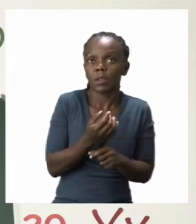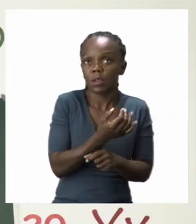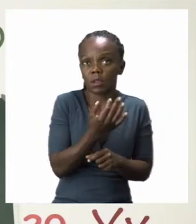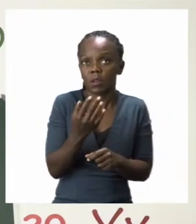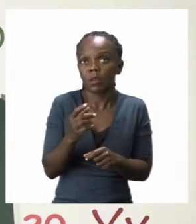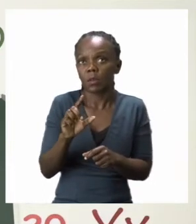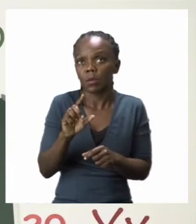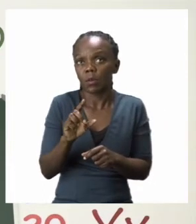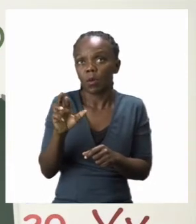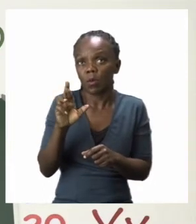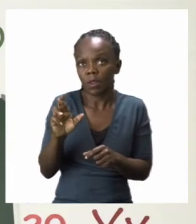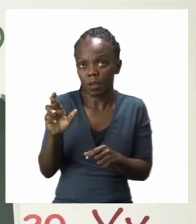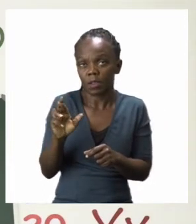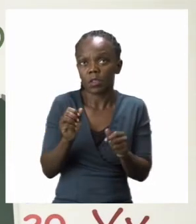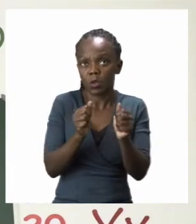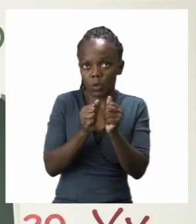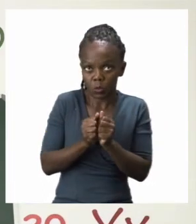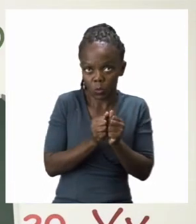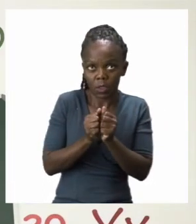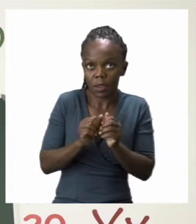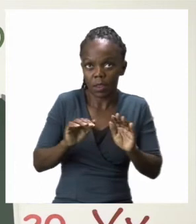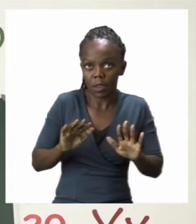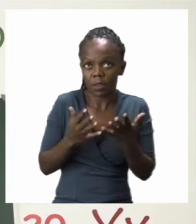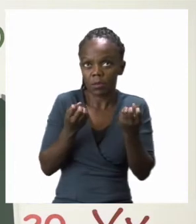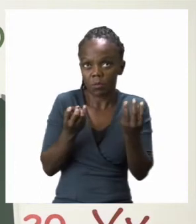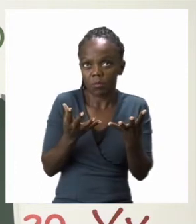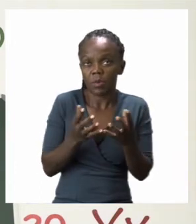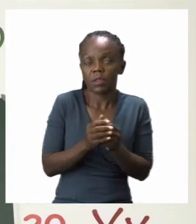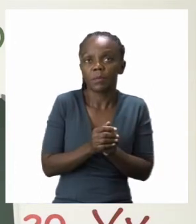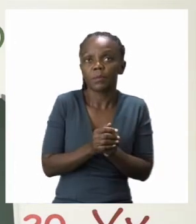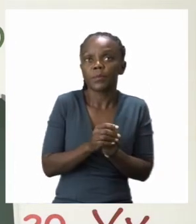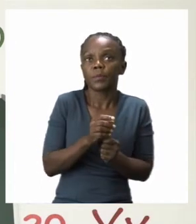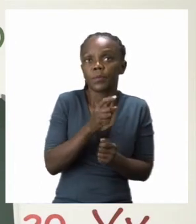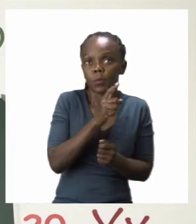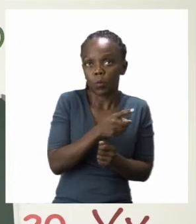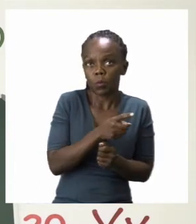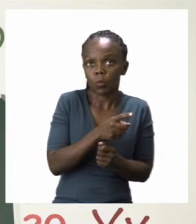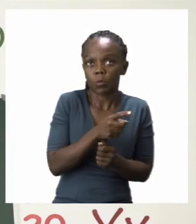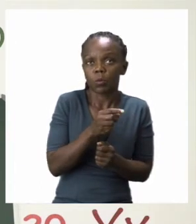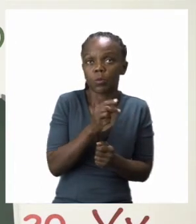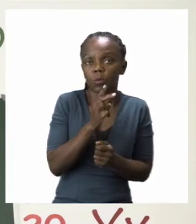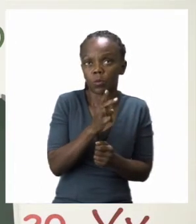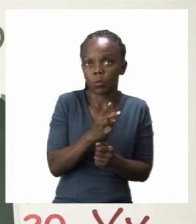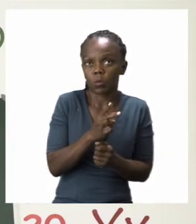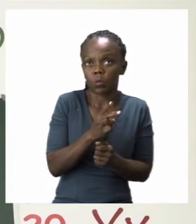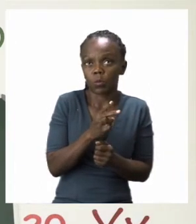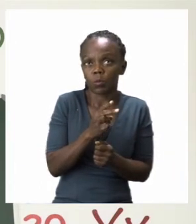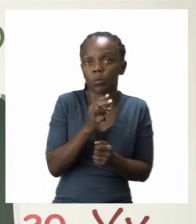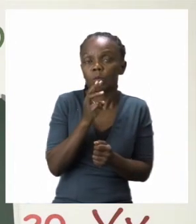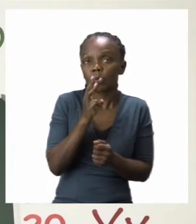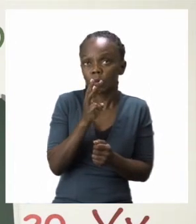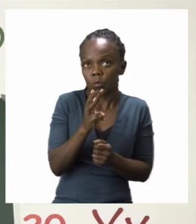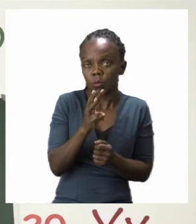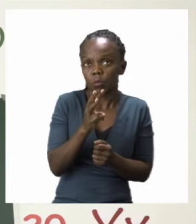ready? It's this side first. Let's go. 1, 2,